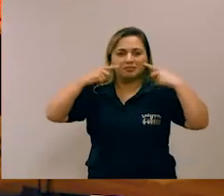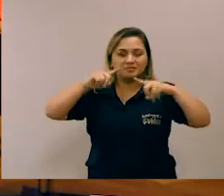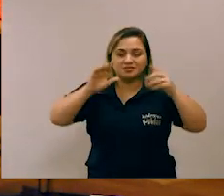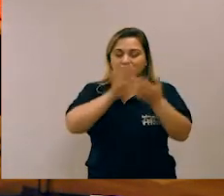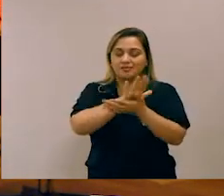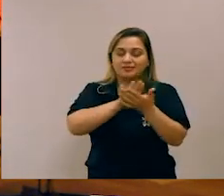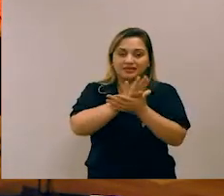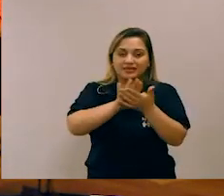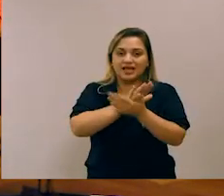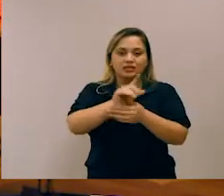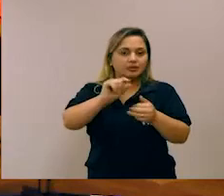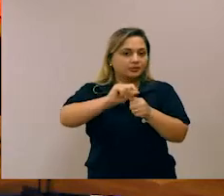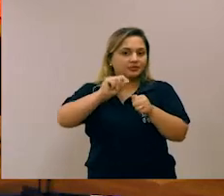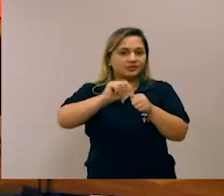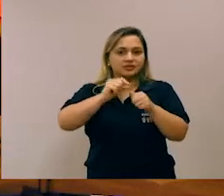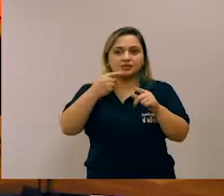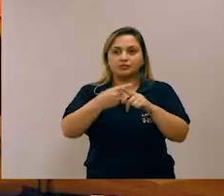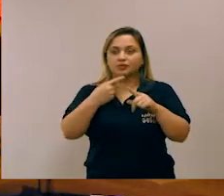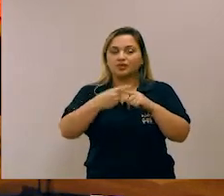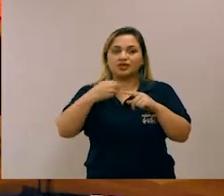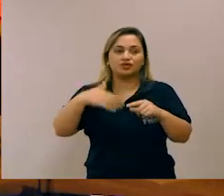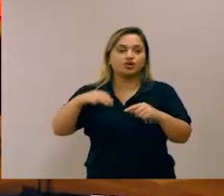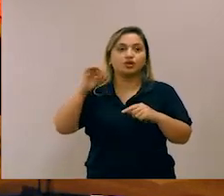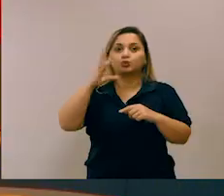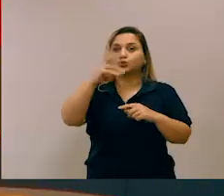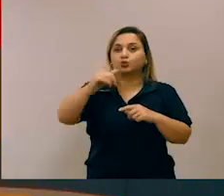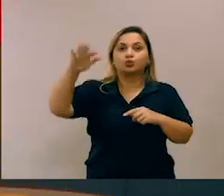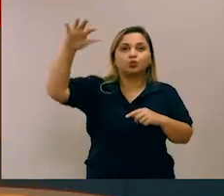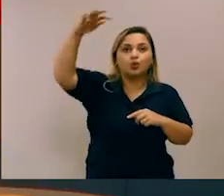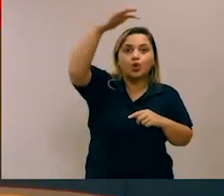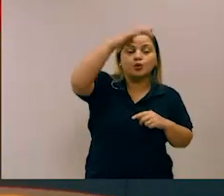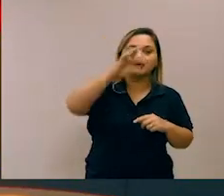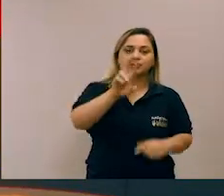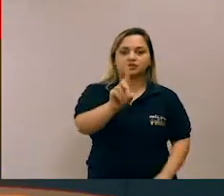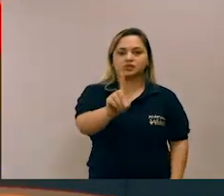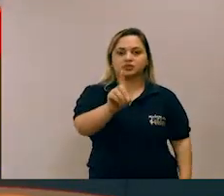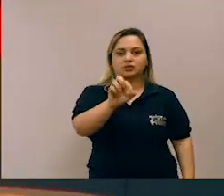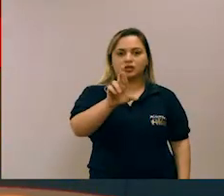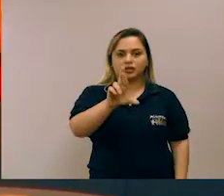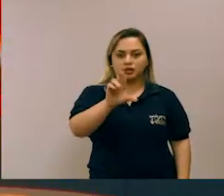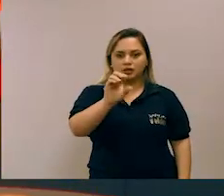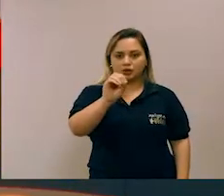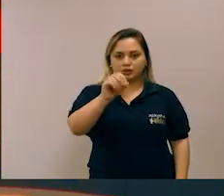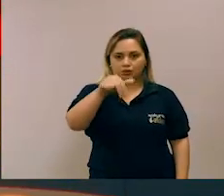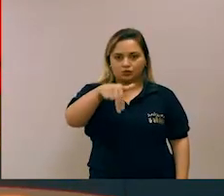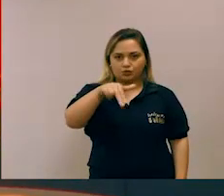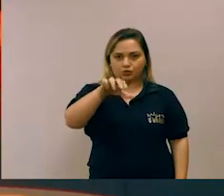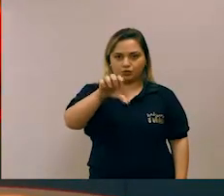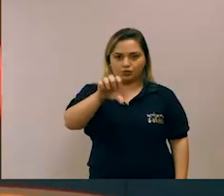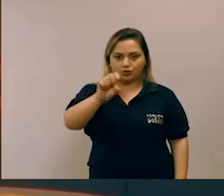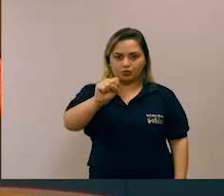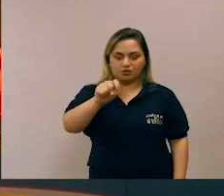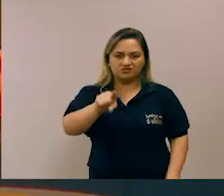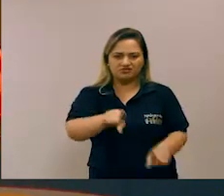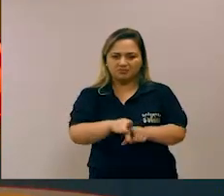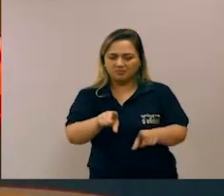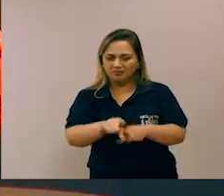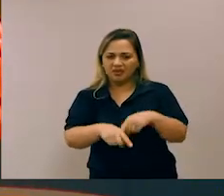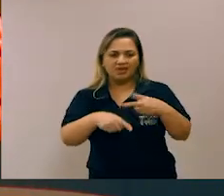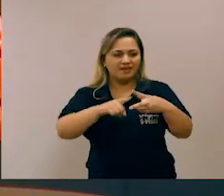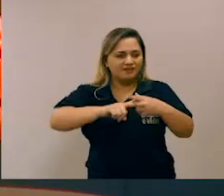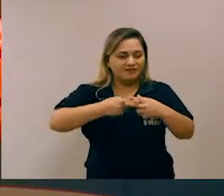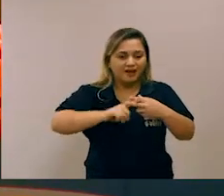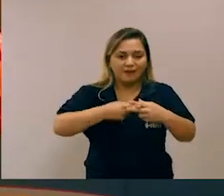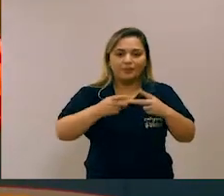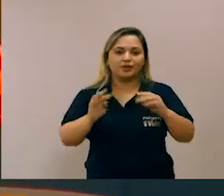we don't have any complaints. We haven't been having problems. They have shared with us drones, machinery,